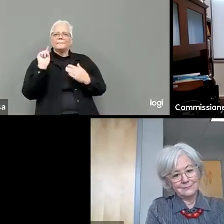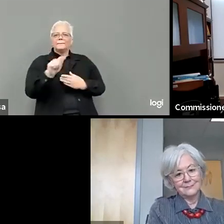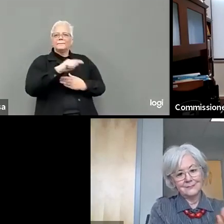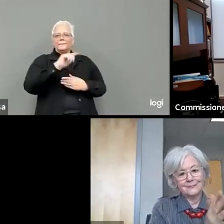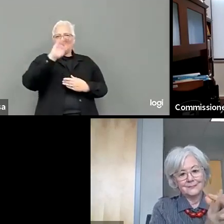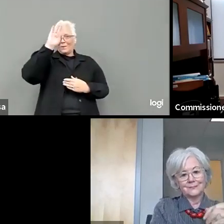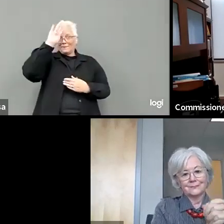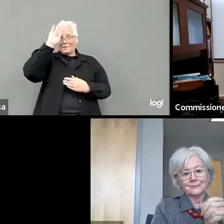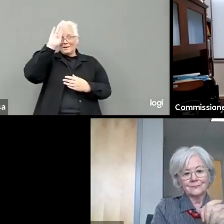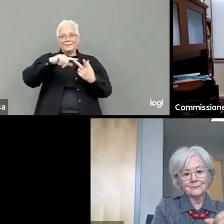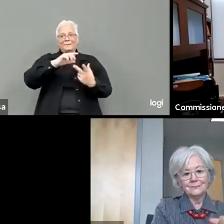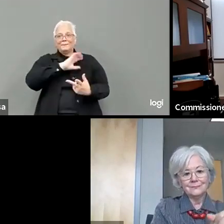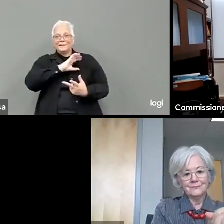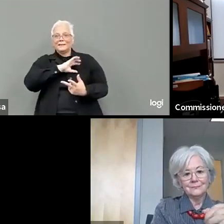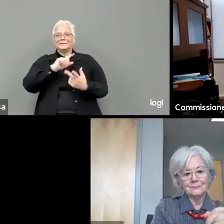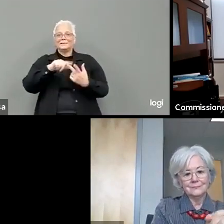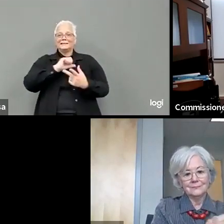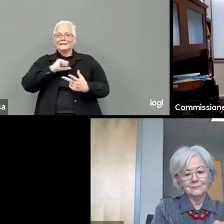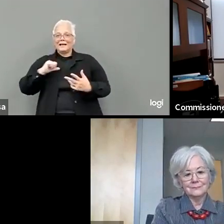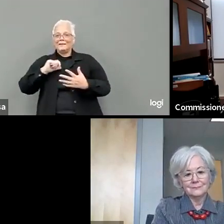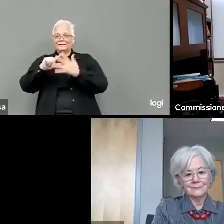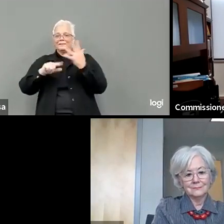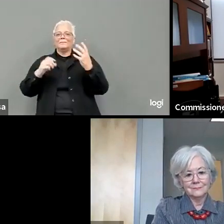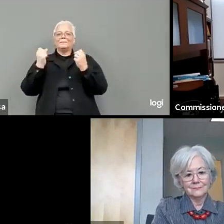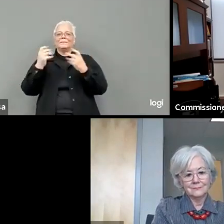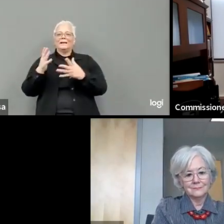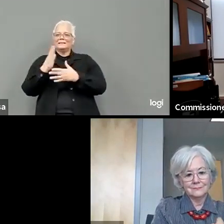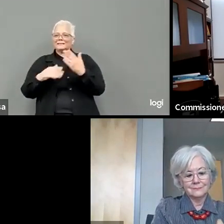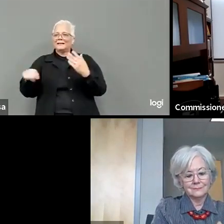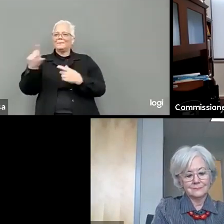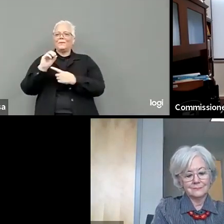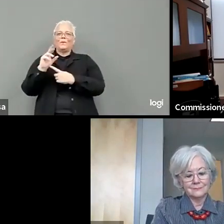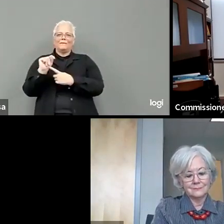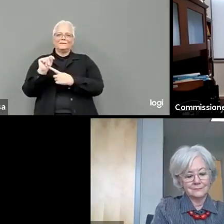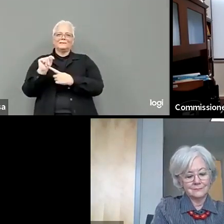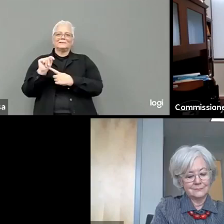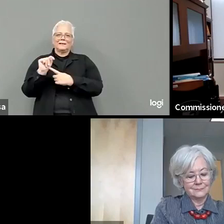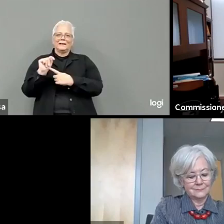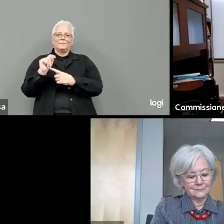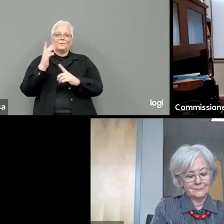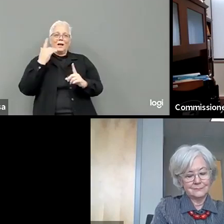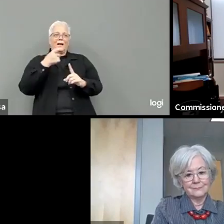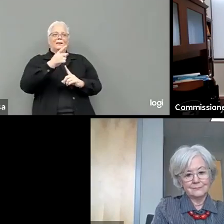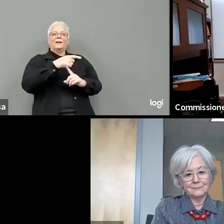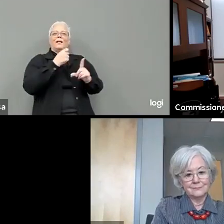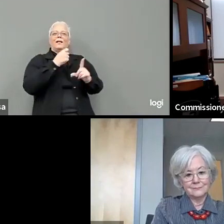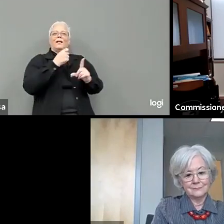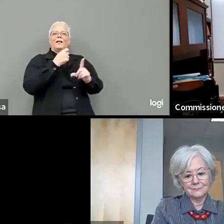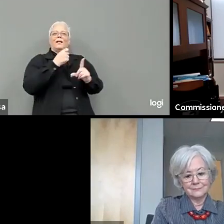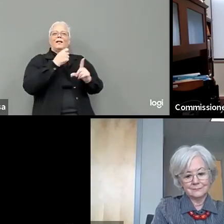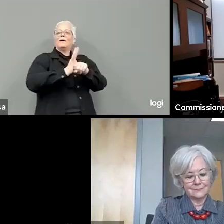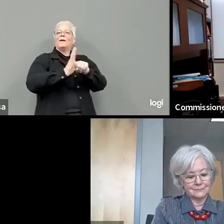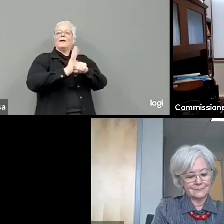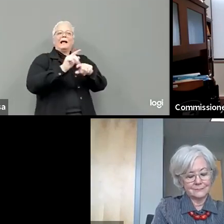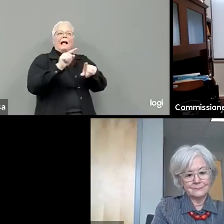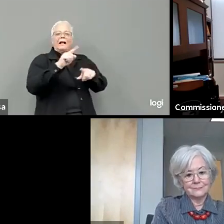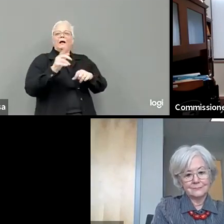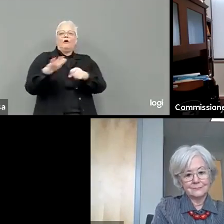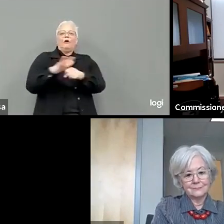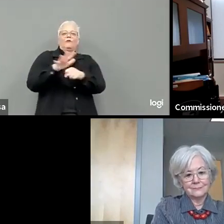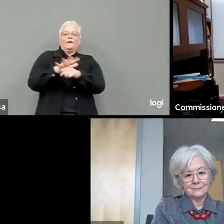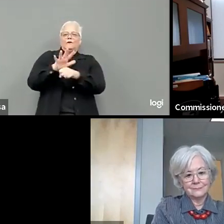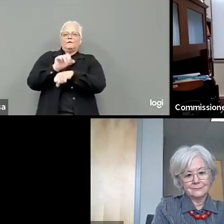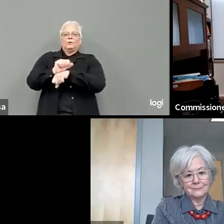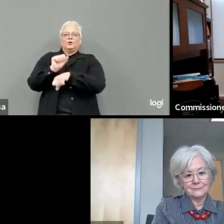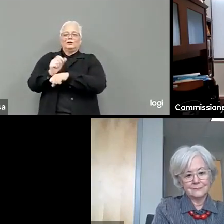also have public facilities here in Tulsa, like the BOK Center and the Convention Center,